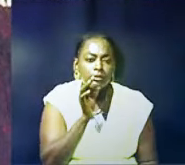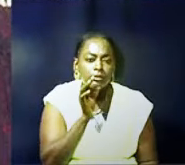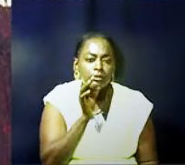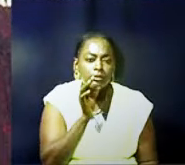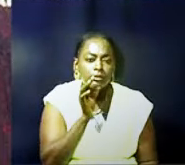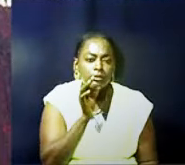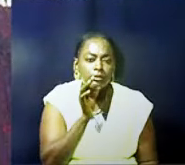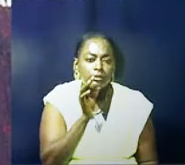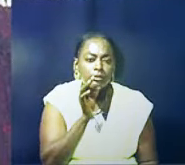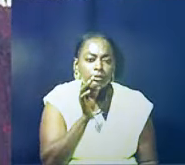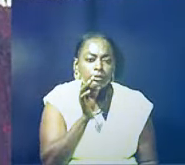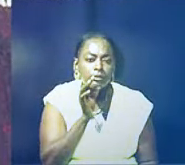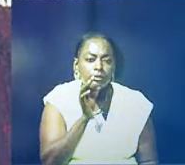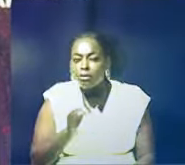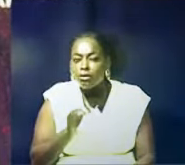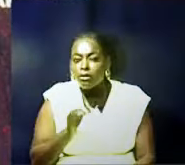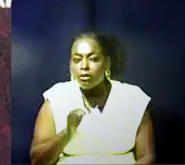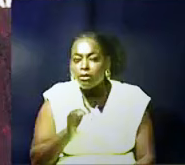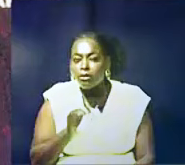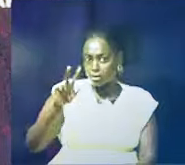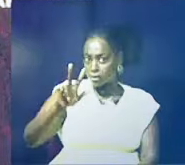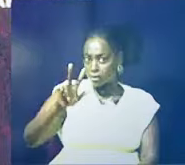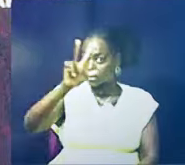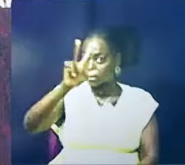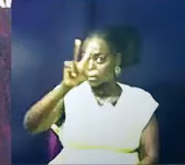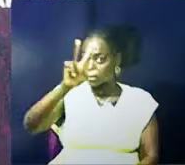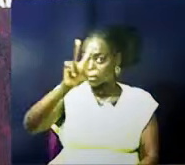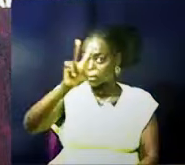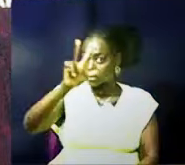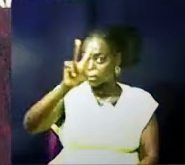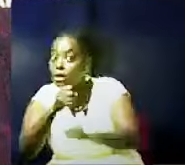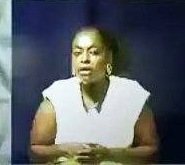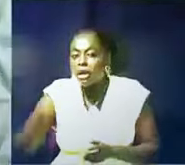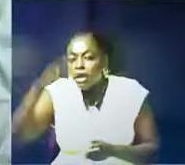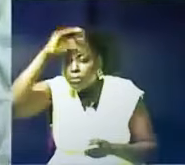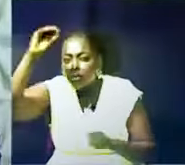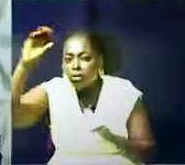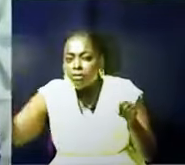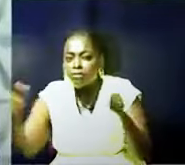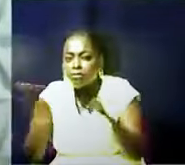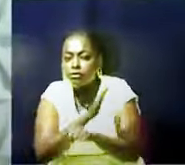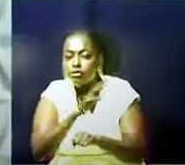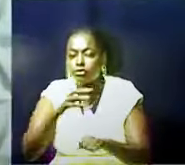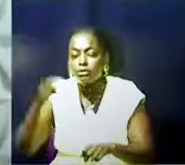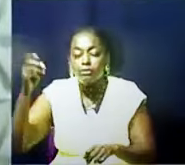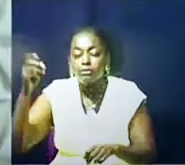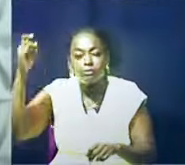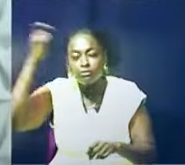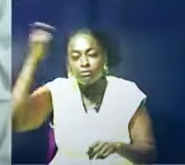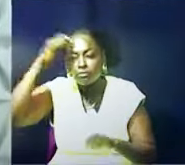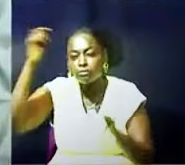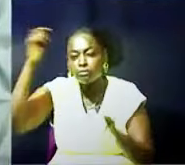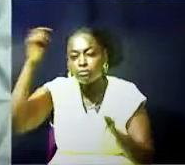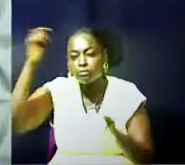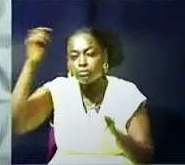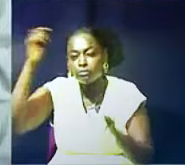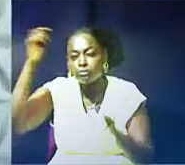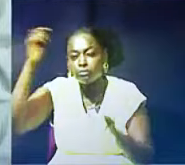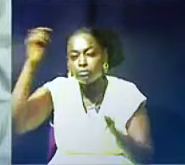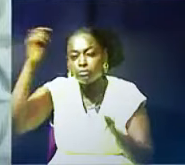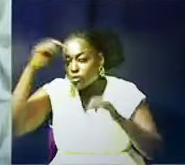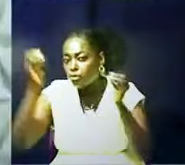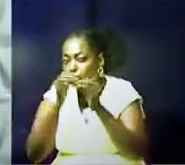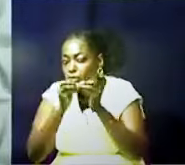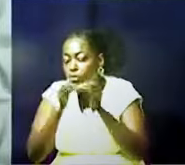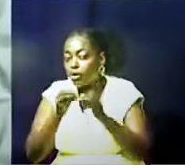What did you say, Daniel? On any now phenomenon, almost three come and now almost. Yeah, Thomas and man. Now, a man born